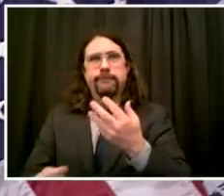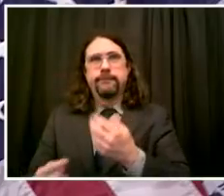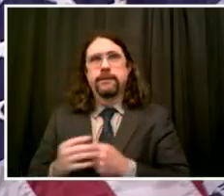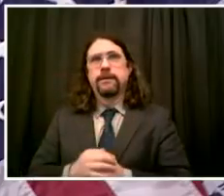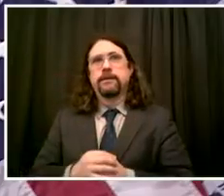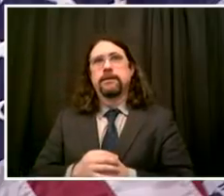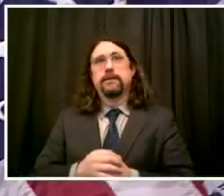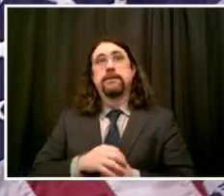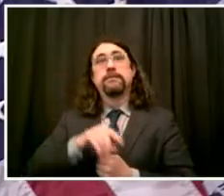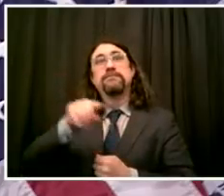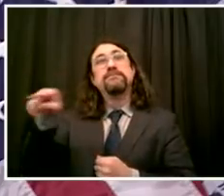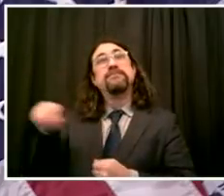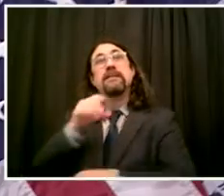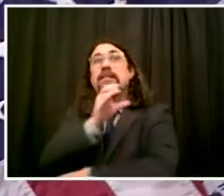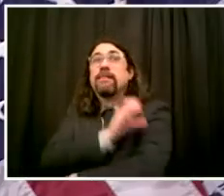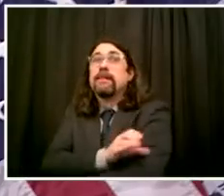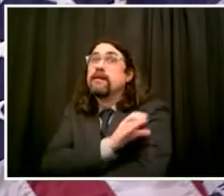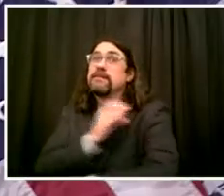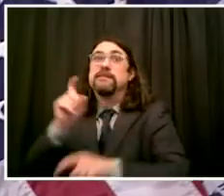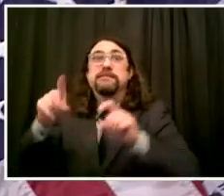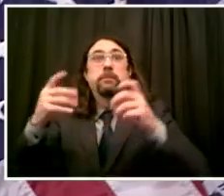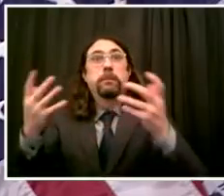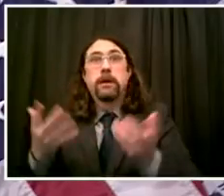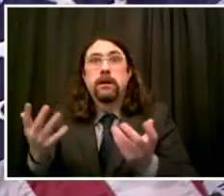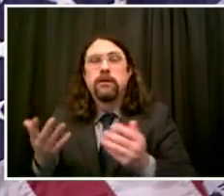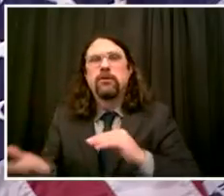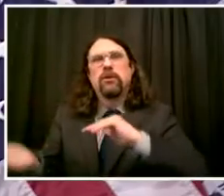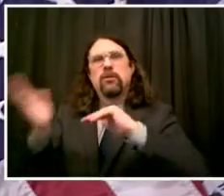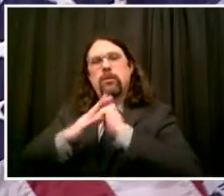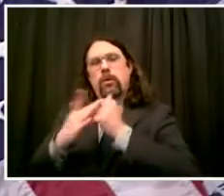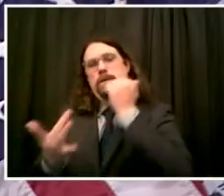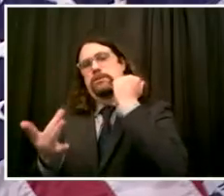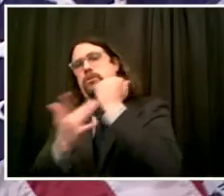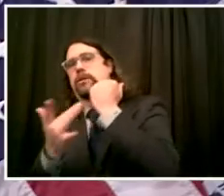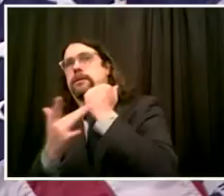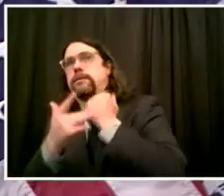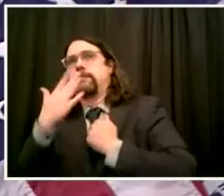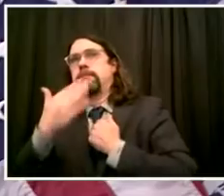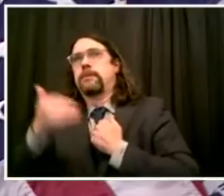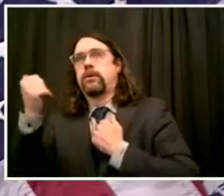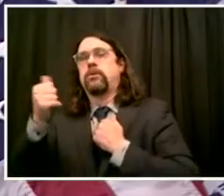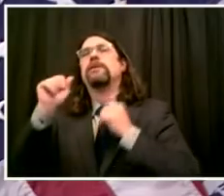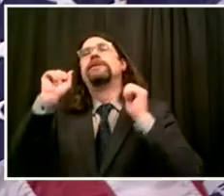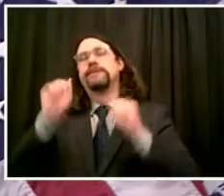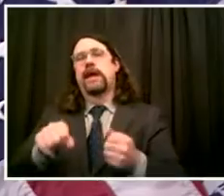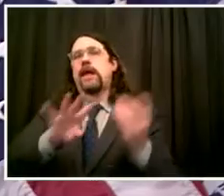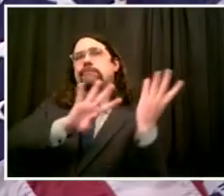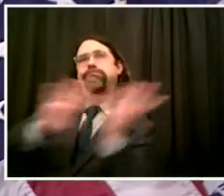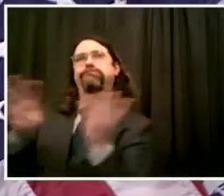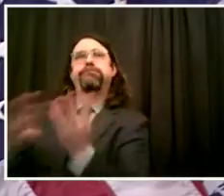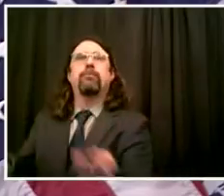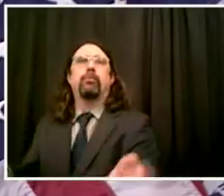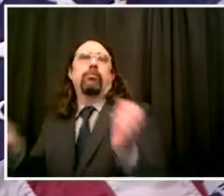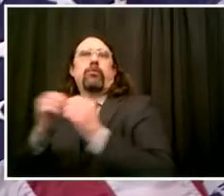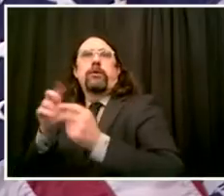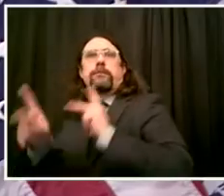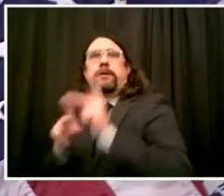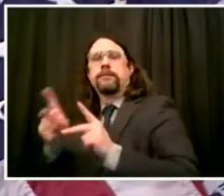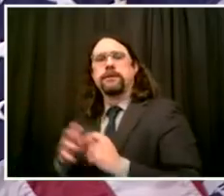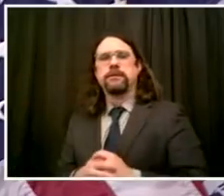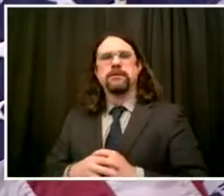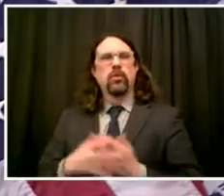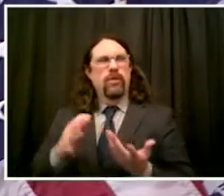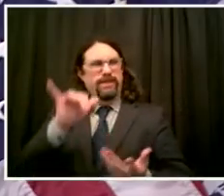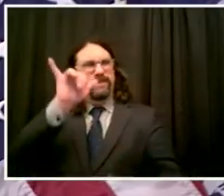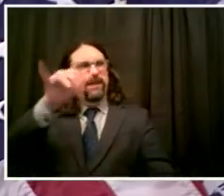ever-growing demand. Our job now is to fortify these community-based healthcare providers, because as we go on